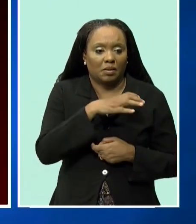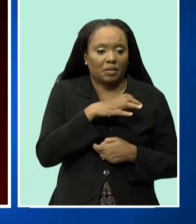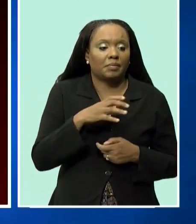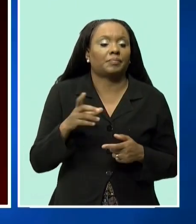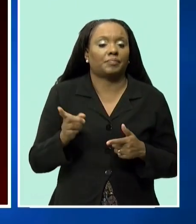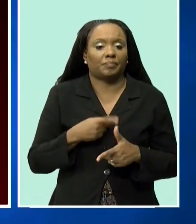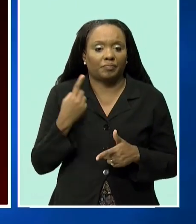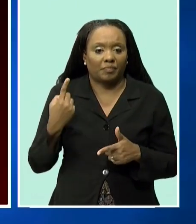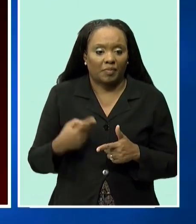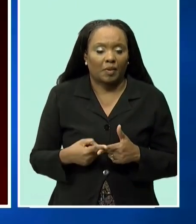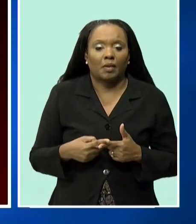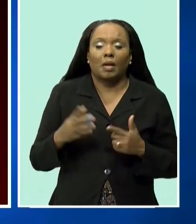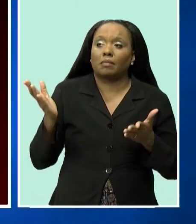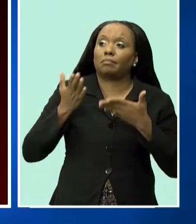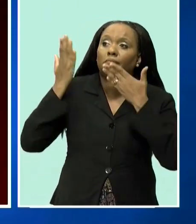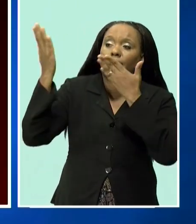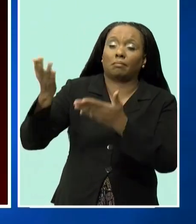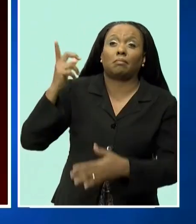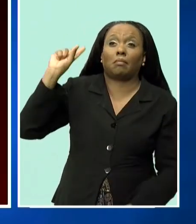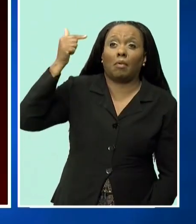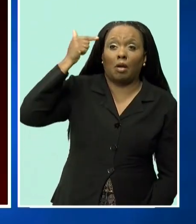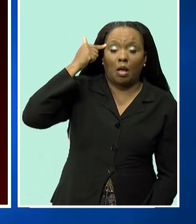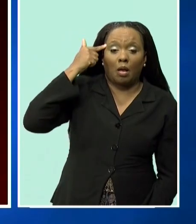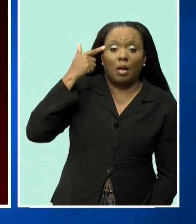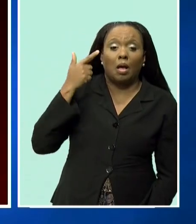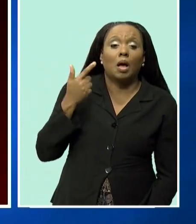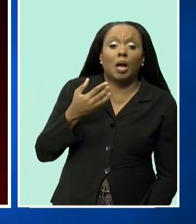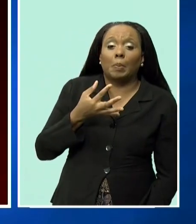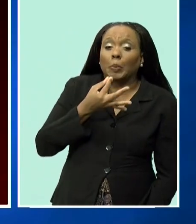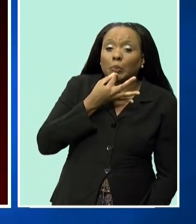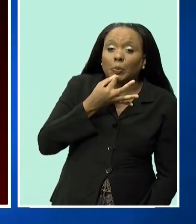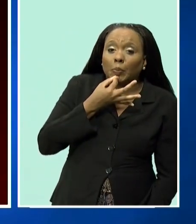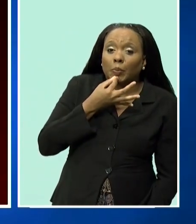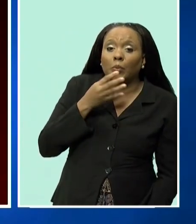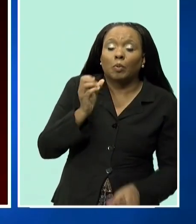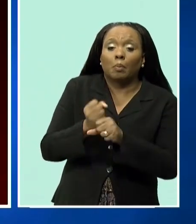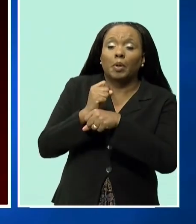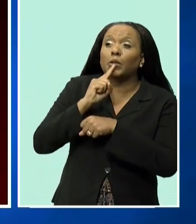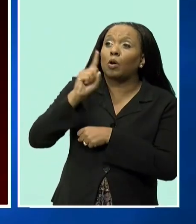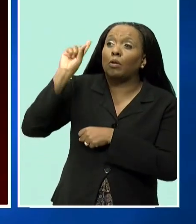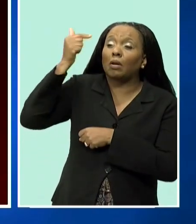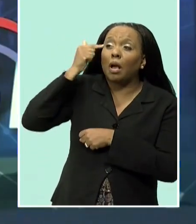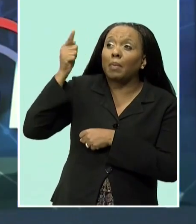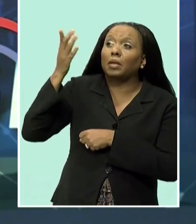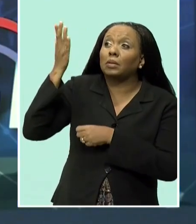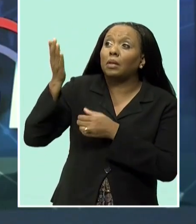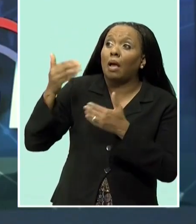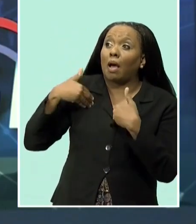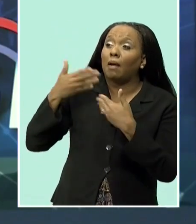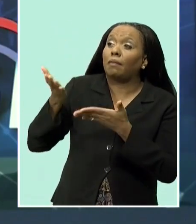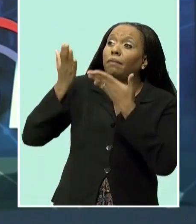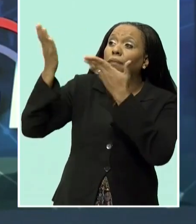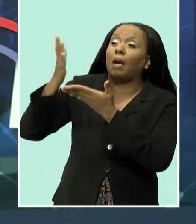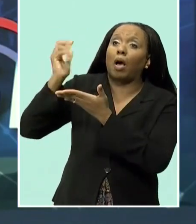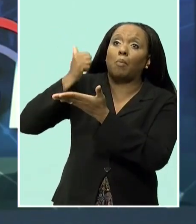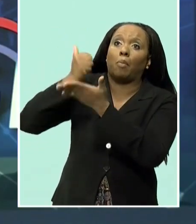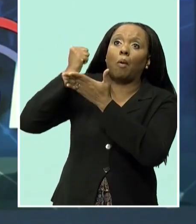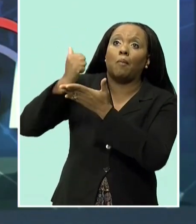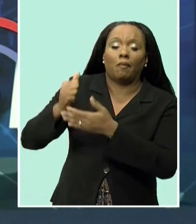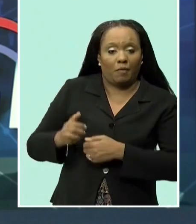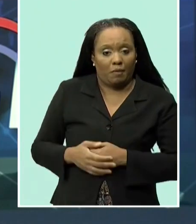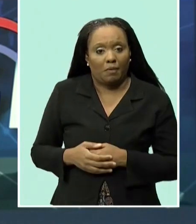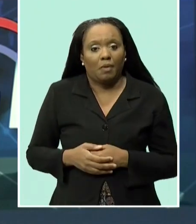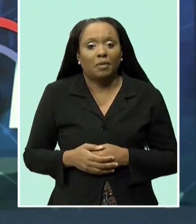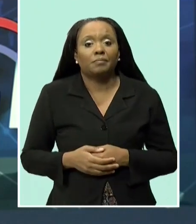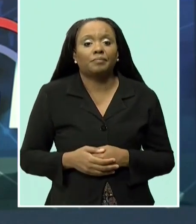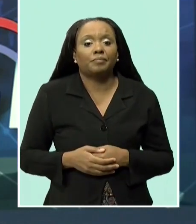to Cabinet at some point in the very near future to have it approved. We're getting more details about a